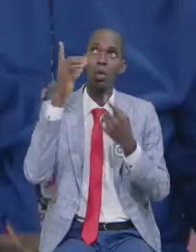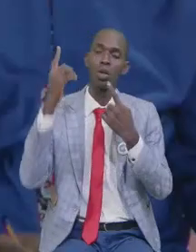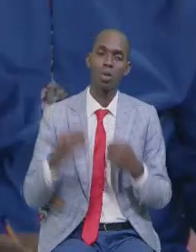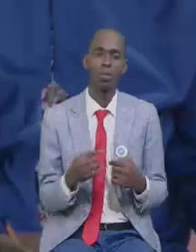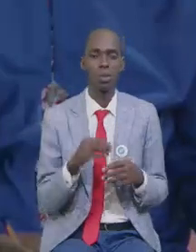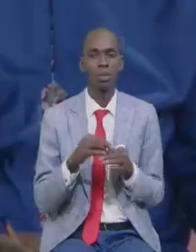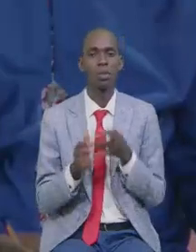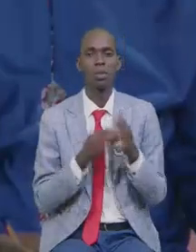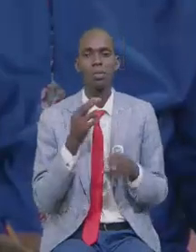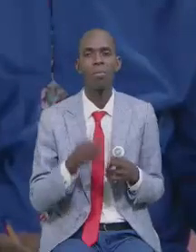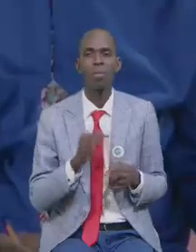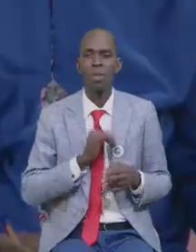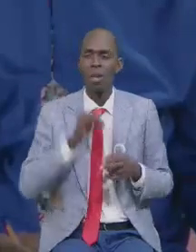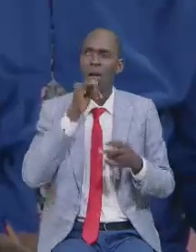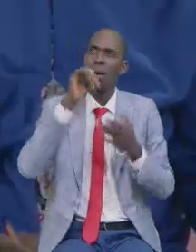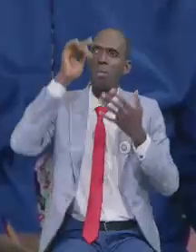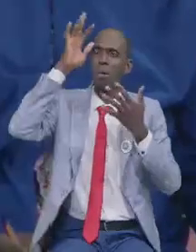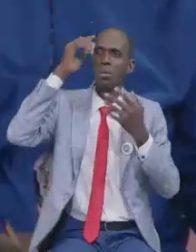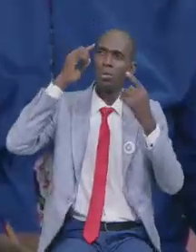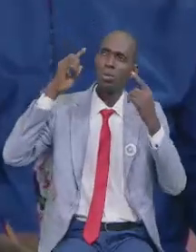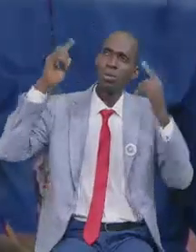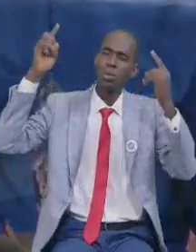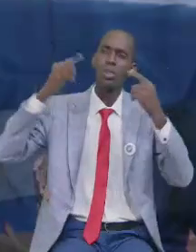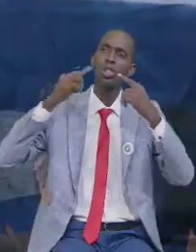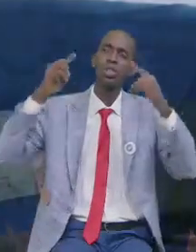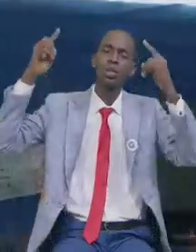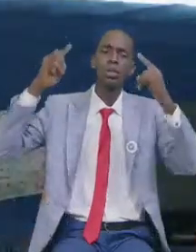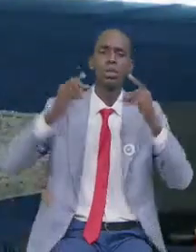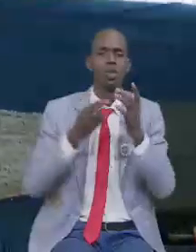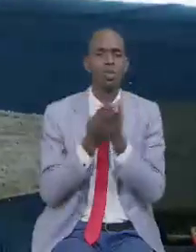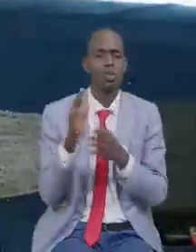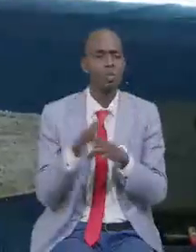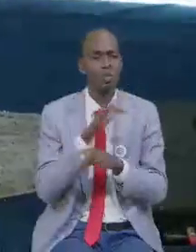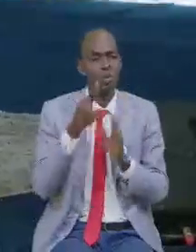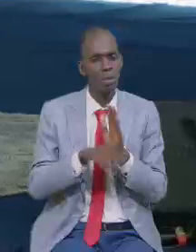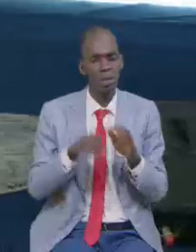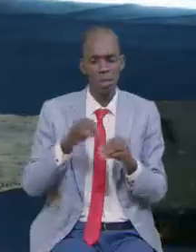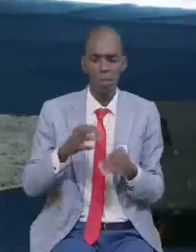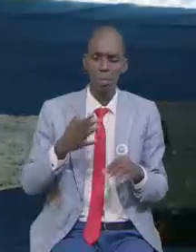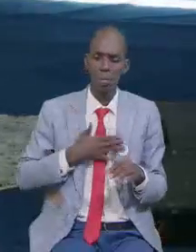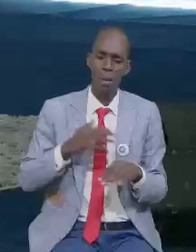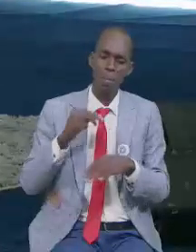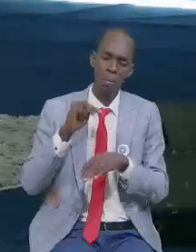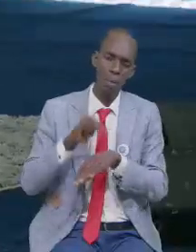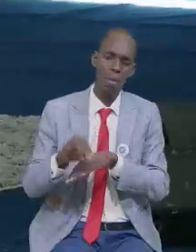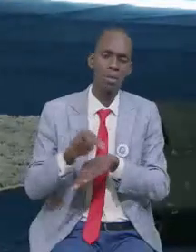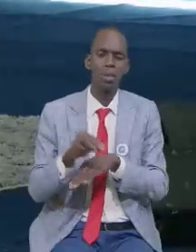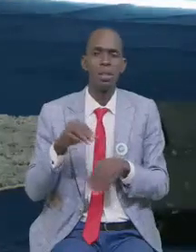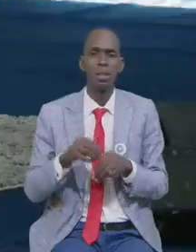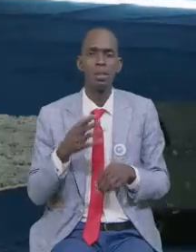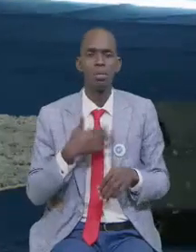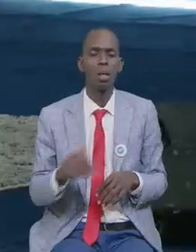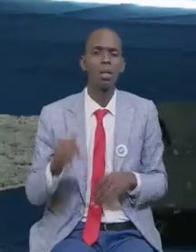I'm expecting success, progress, fruitfulness in my ministry, in my calling, but I